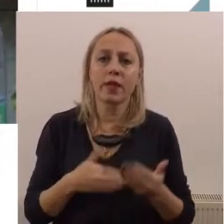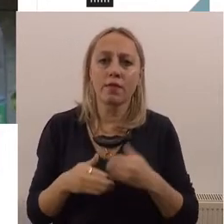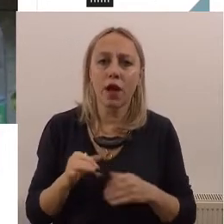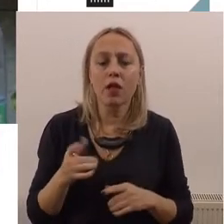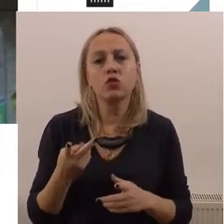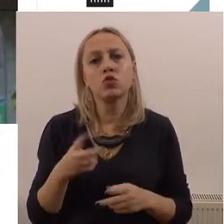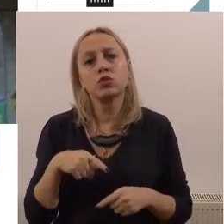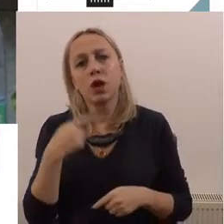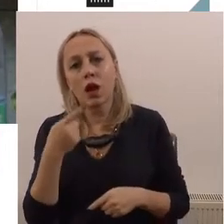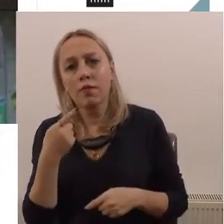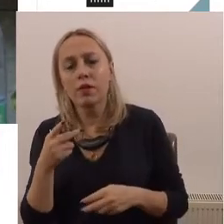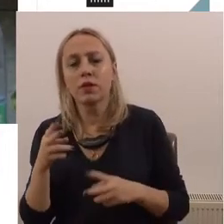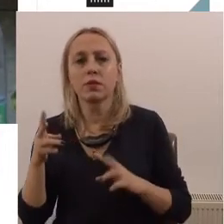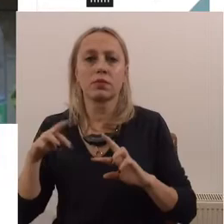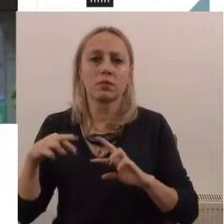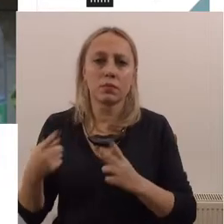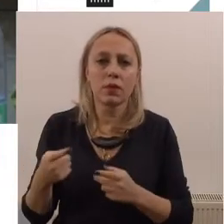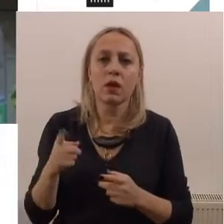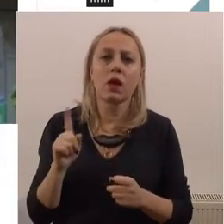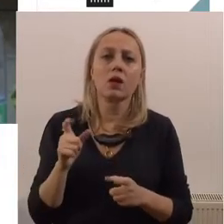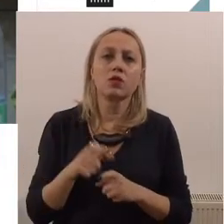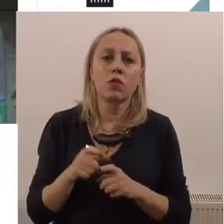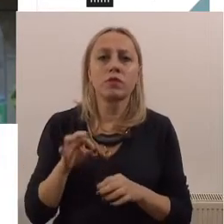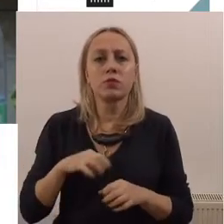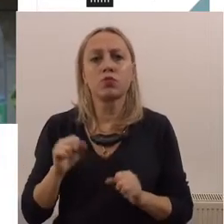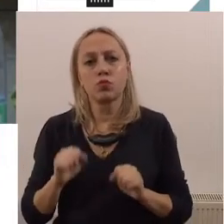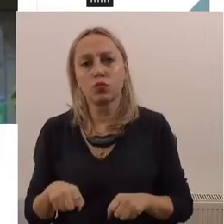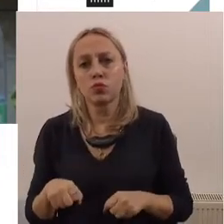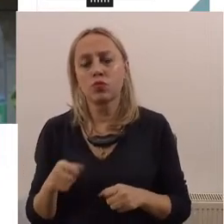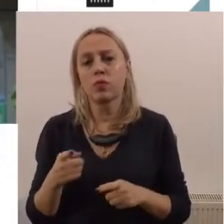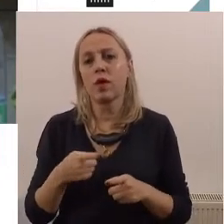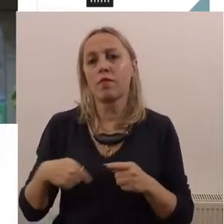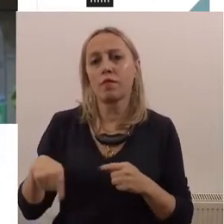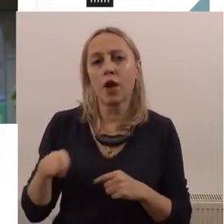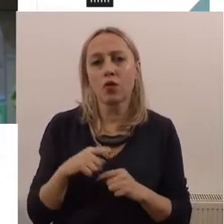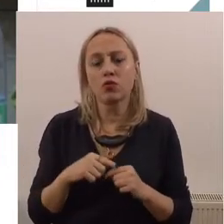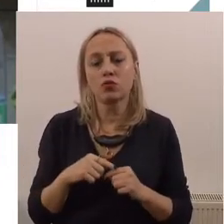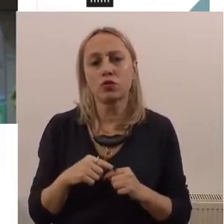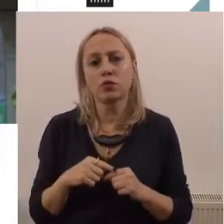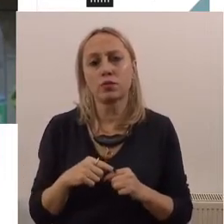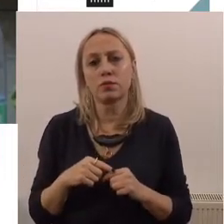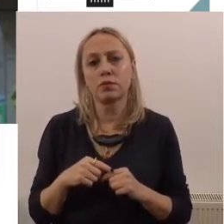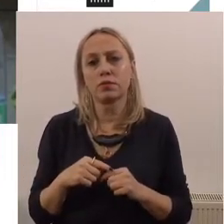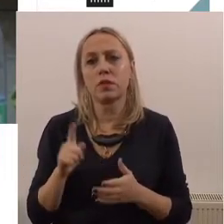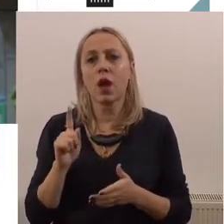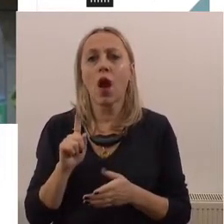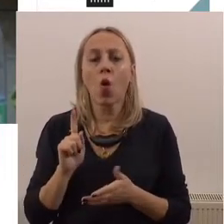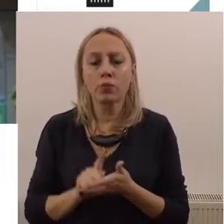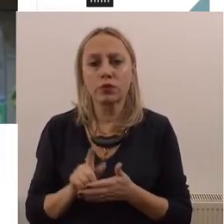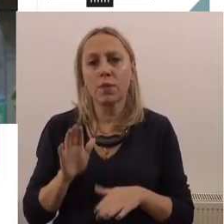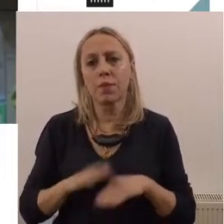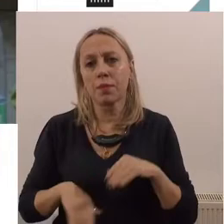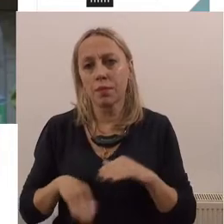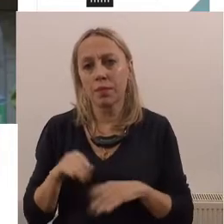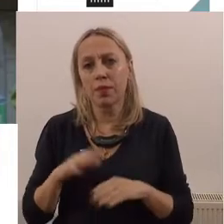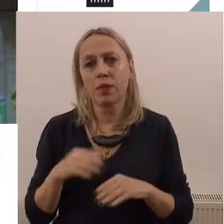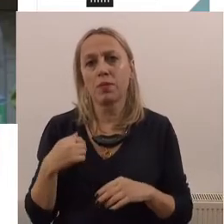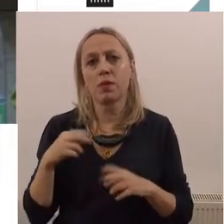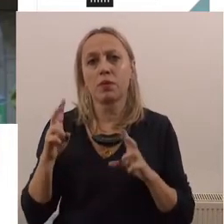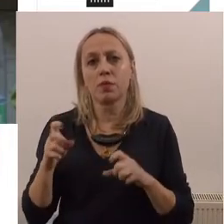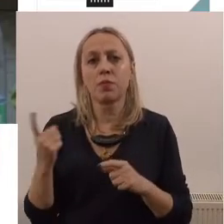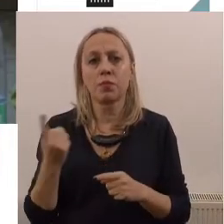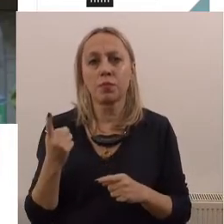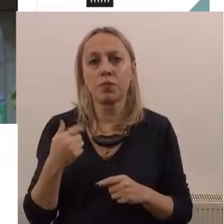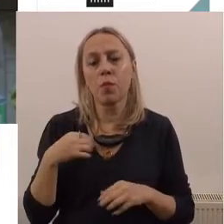for changing the terminology. We described the new terms that now should be used, that are allowed to be used. And in